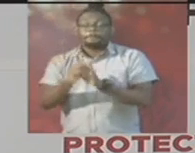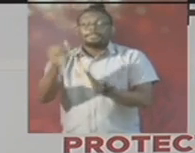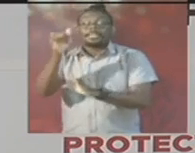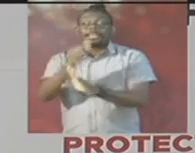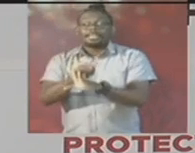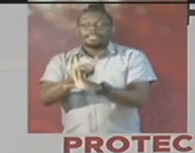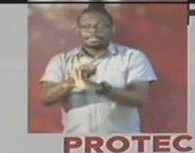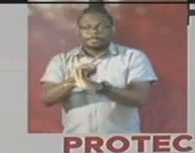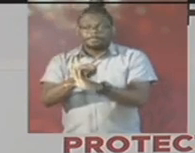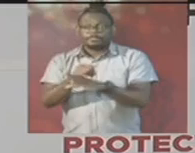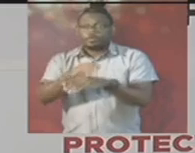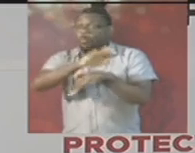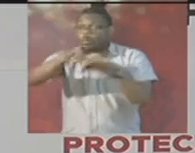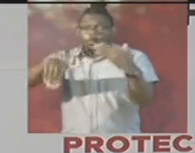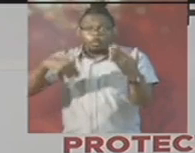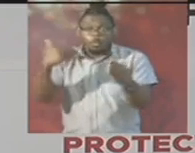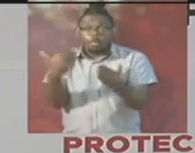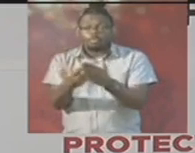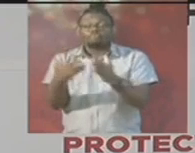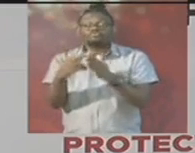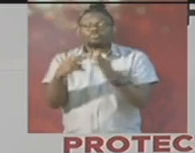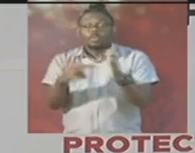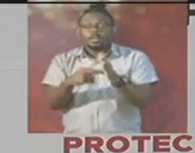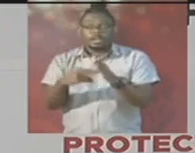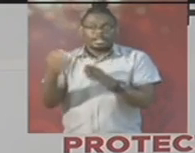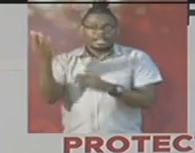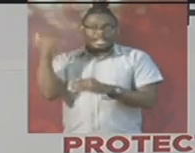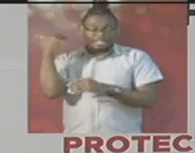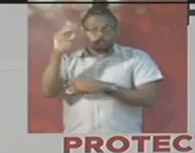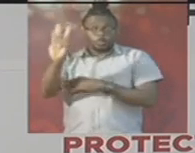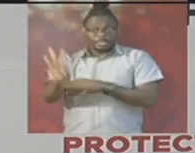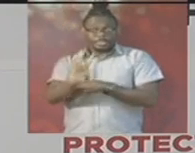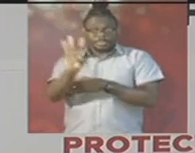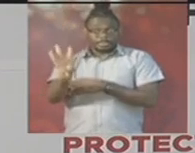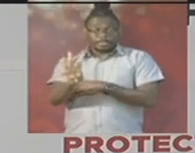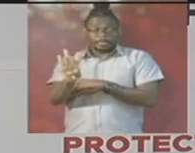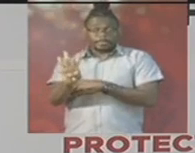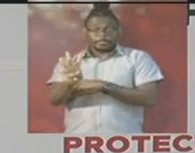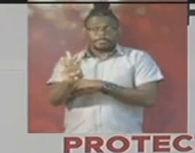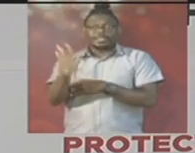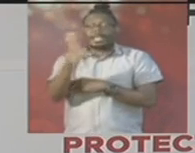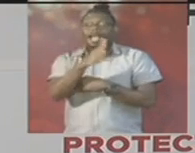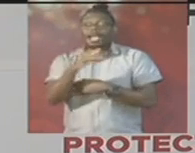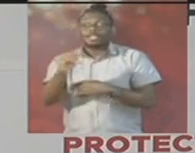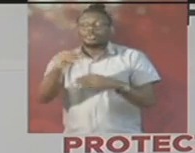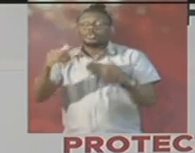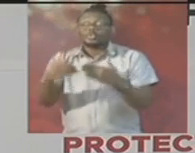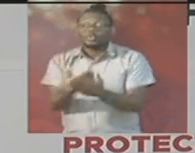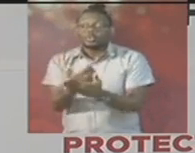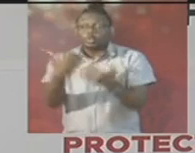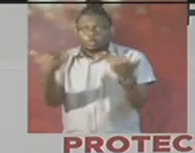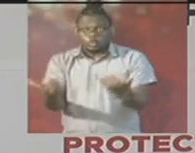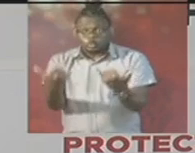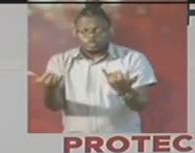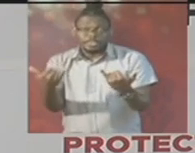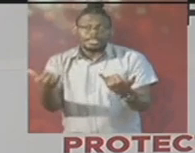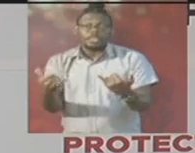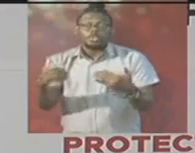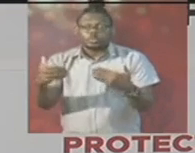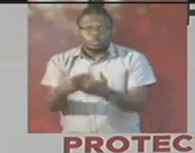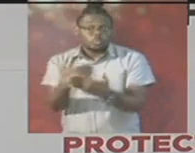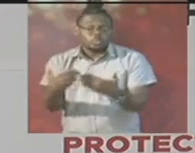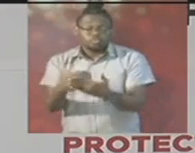all measures, the measures that were implemented last week, Wednesday, the measures which are to be implemented from